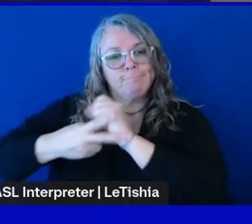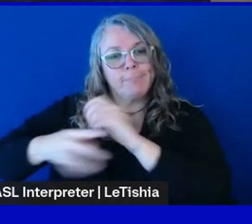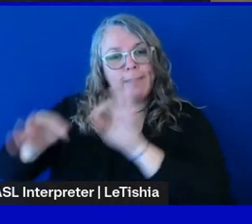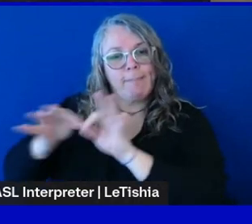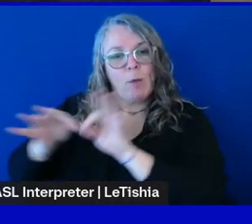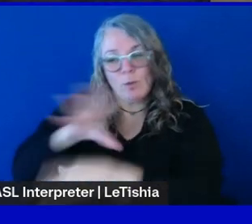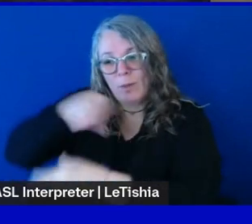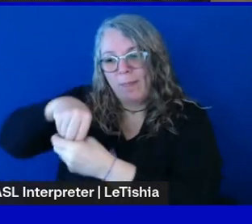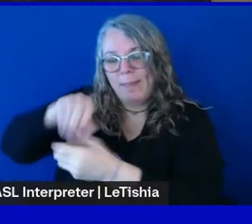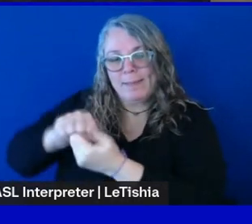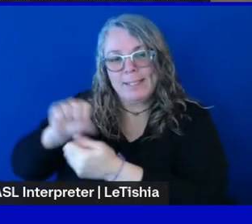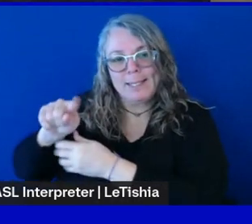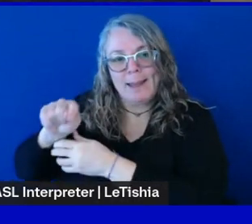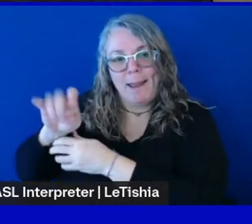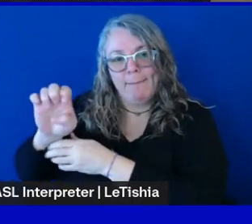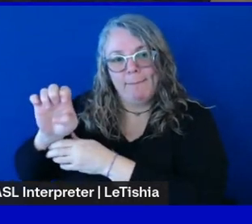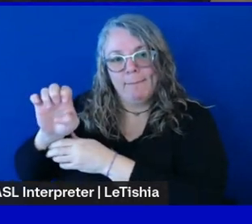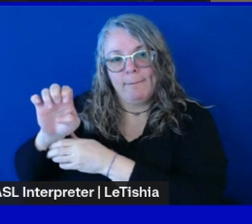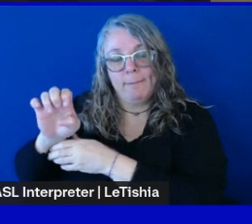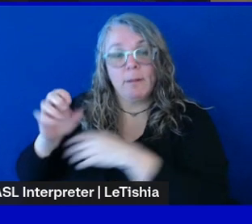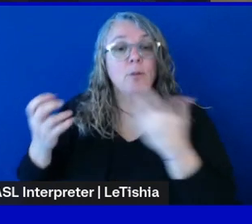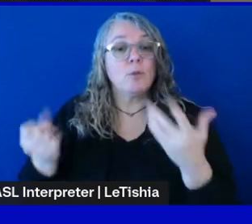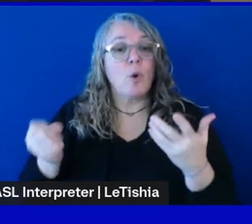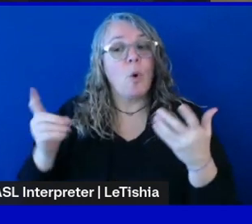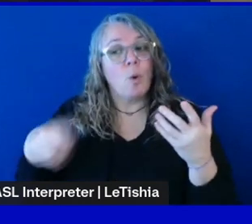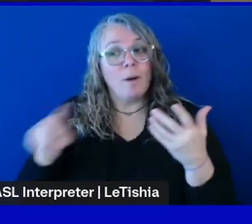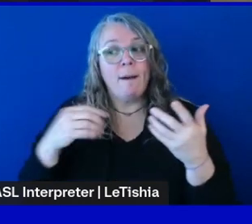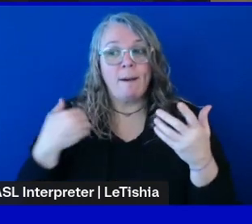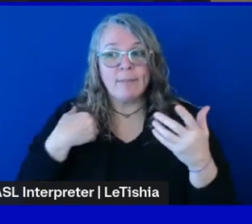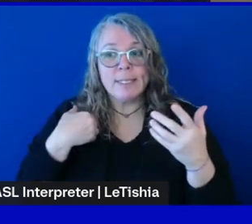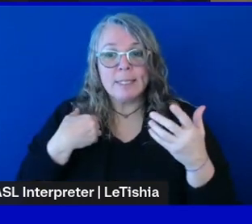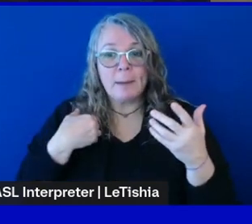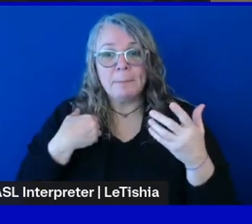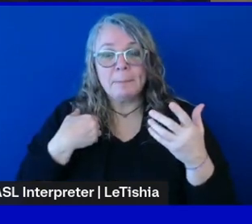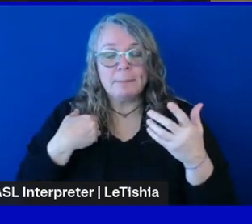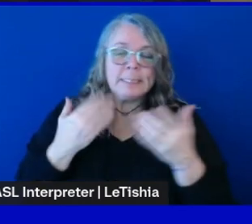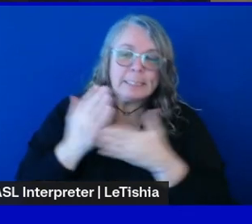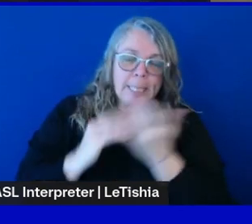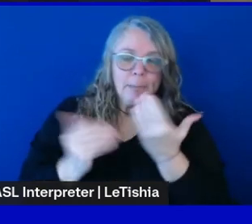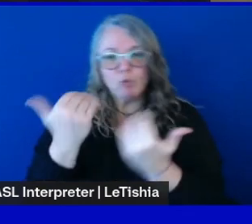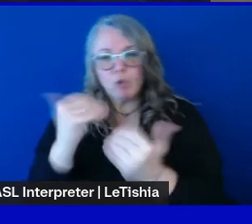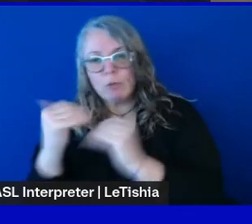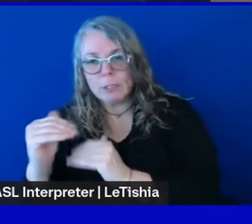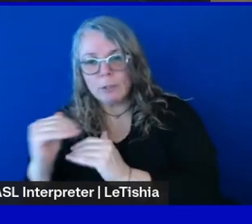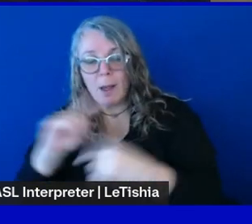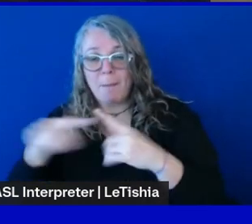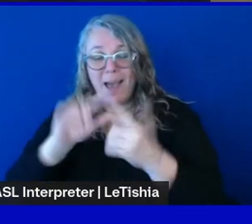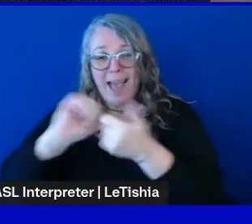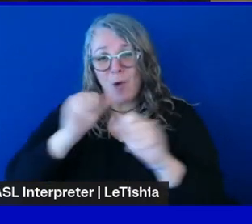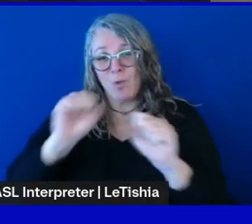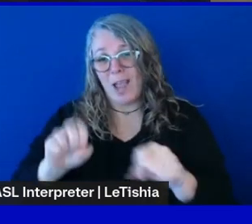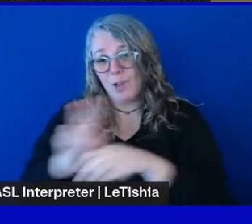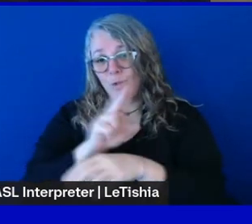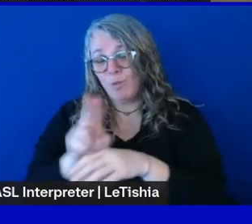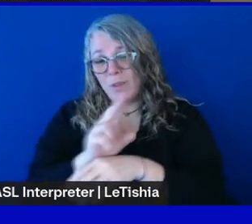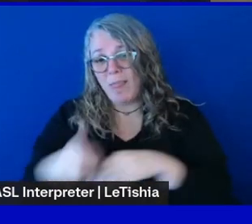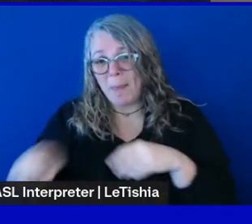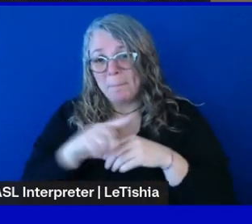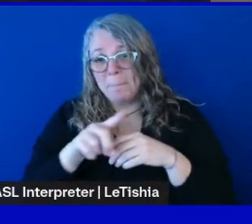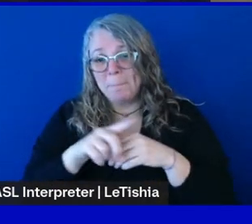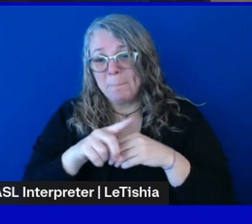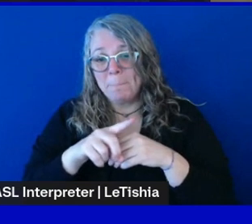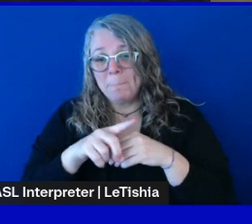state. Thus, they actually come with some restrictions on the way how you can use them and the way